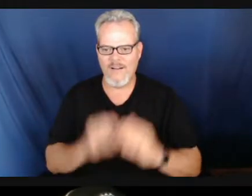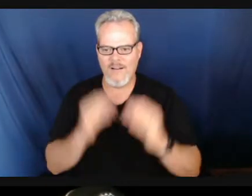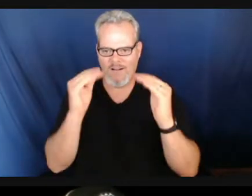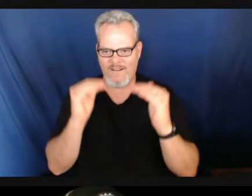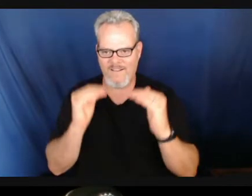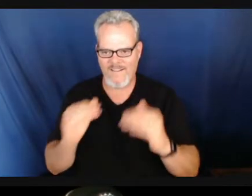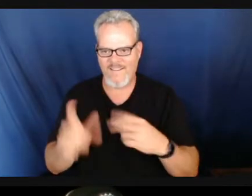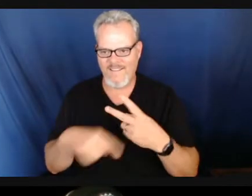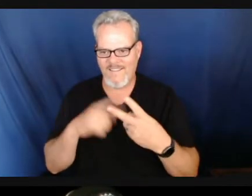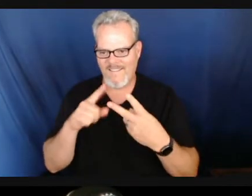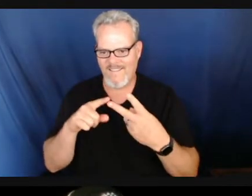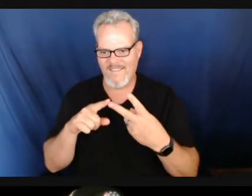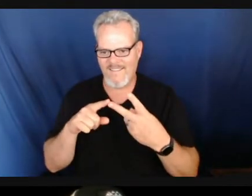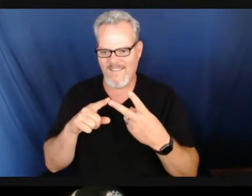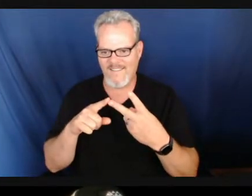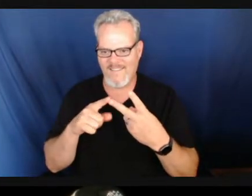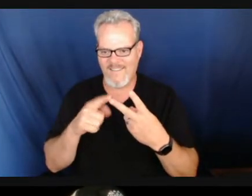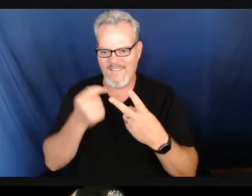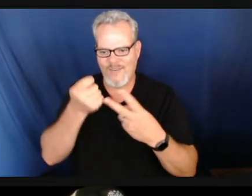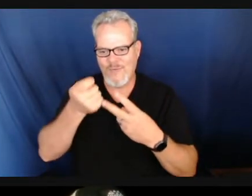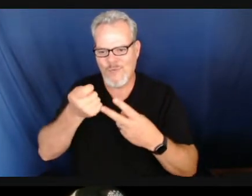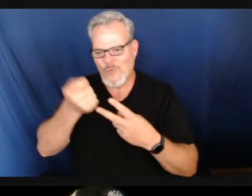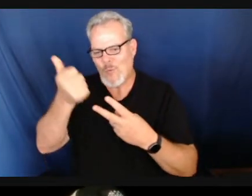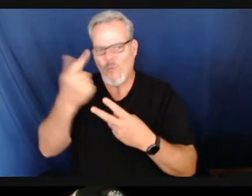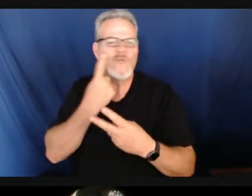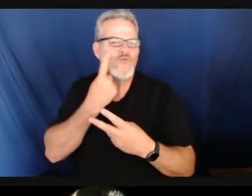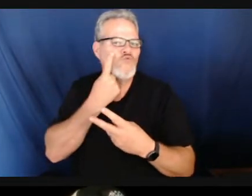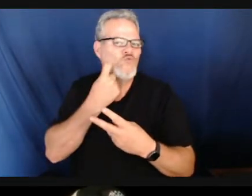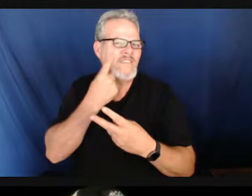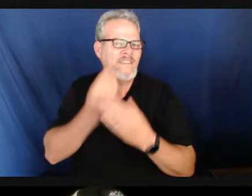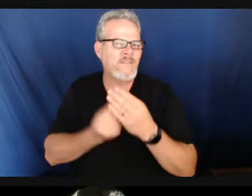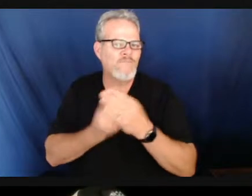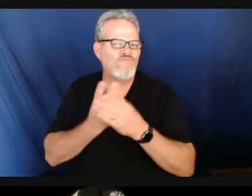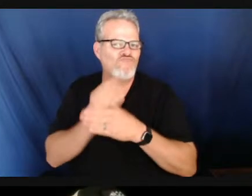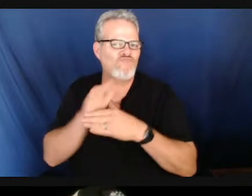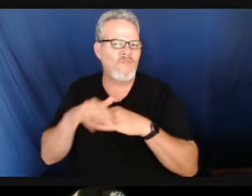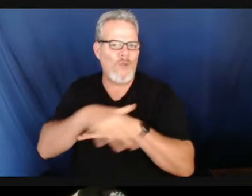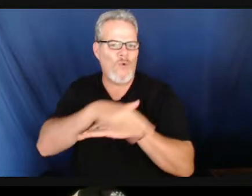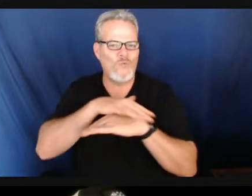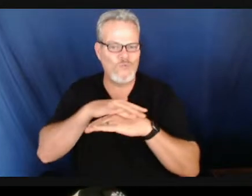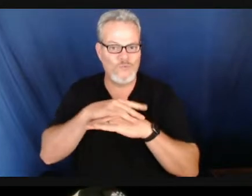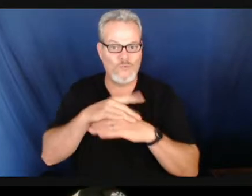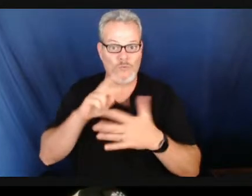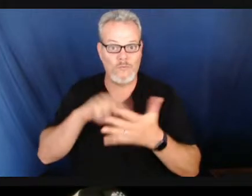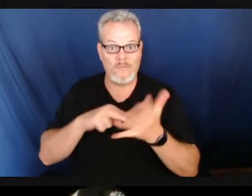to take off the recent flows so we can see into the crater